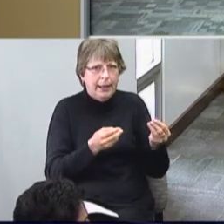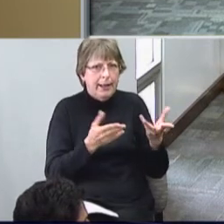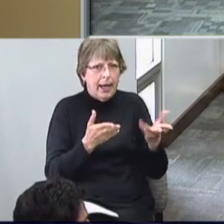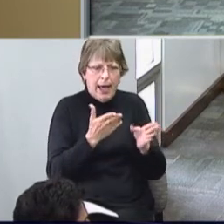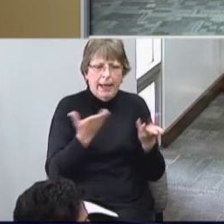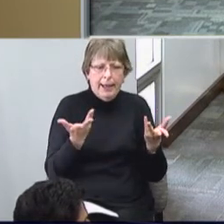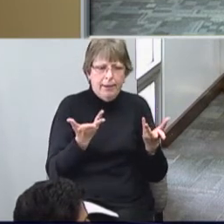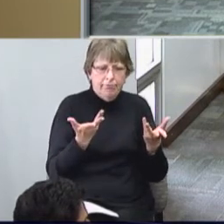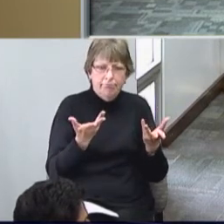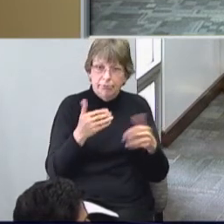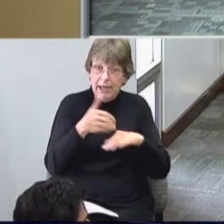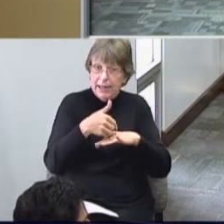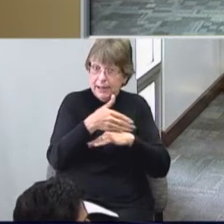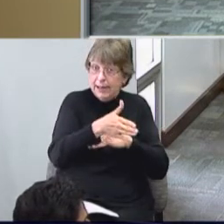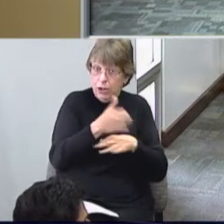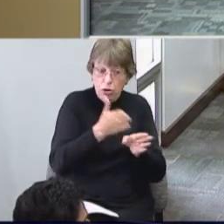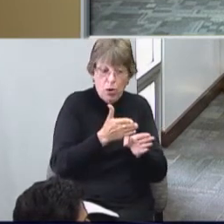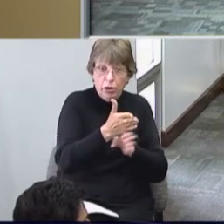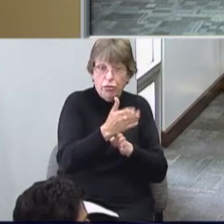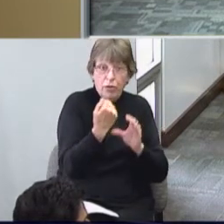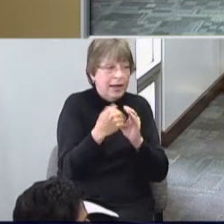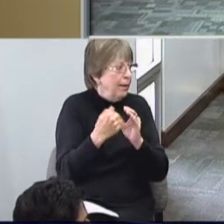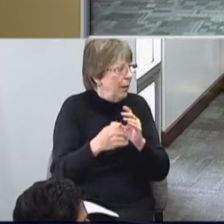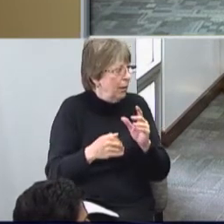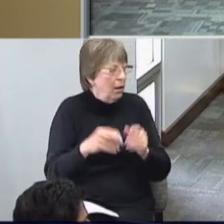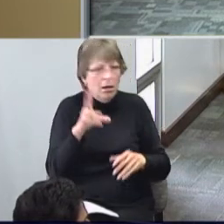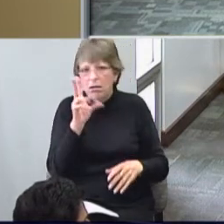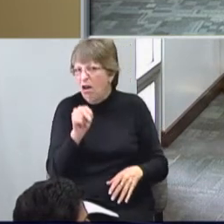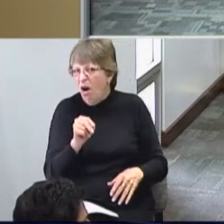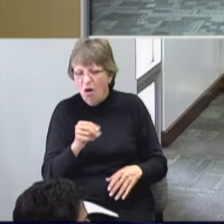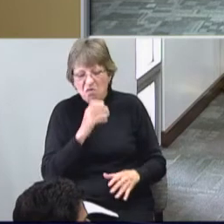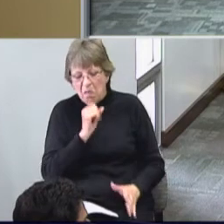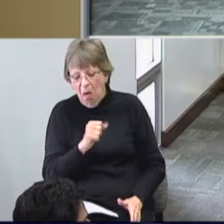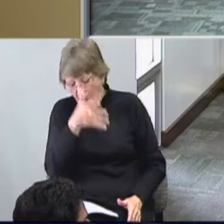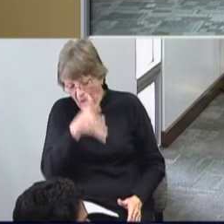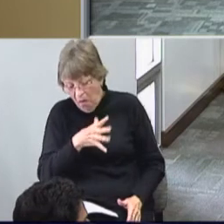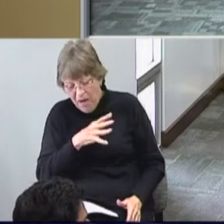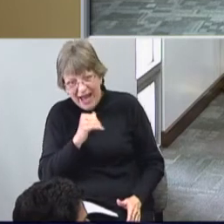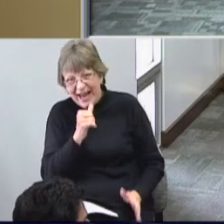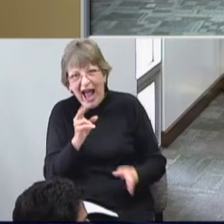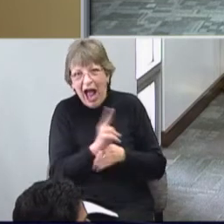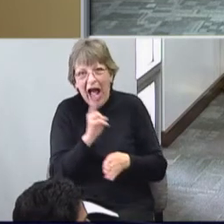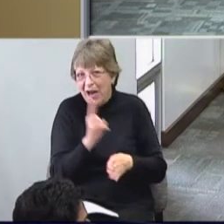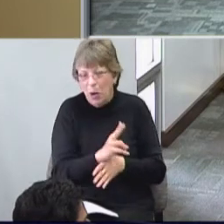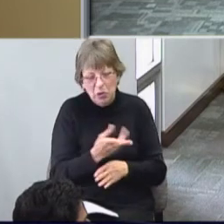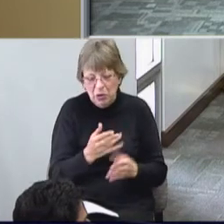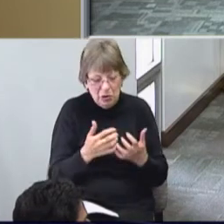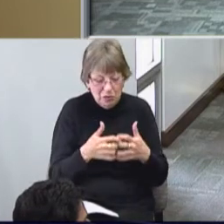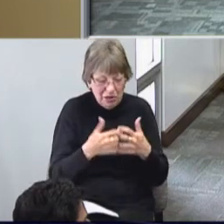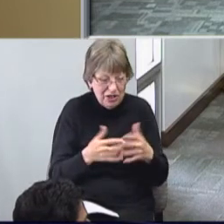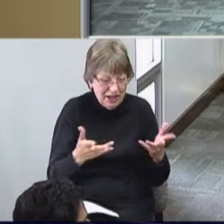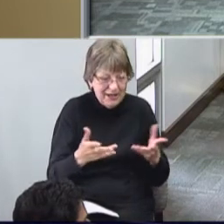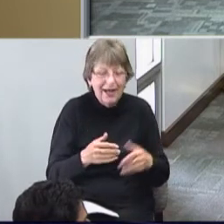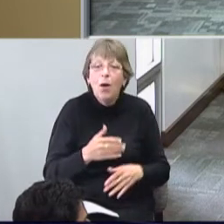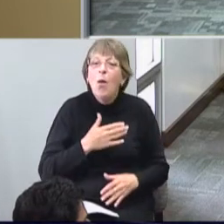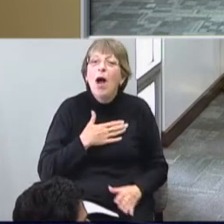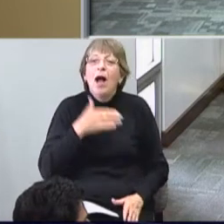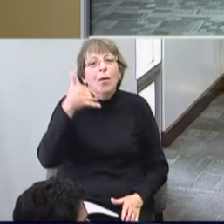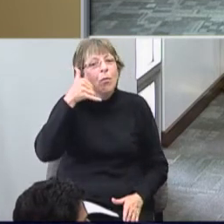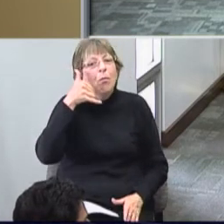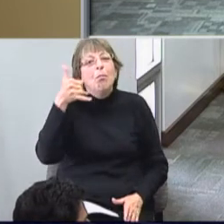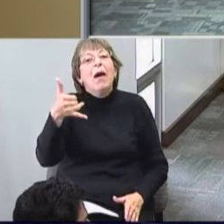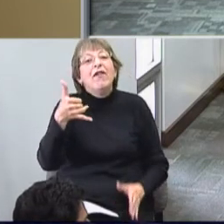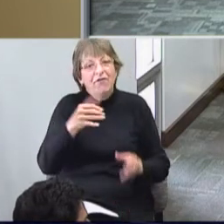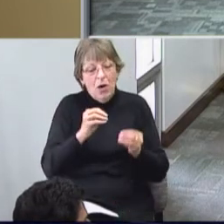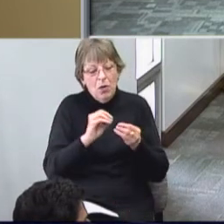do you use email? No, Okay. I'm an old man. I don't do computers. Well, my phone number is also on the city website if you'd like to call